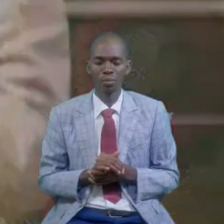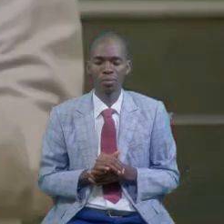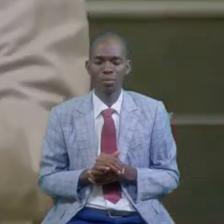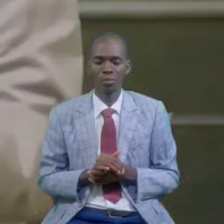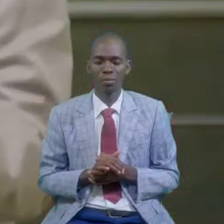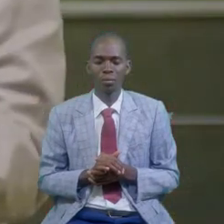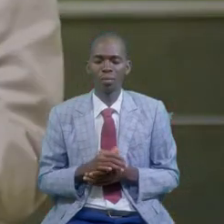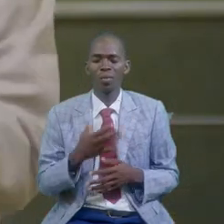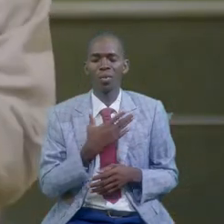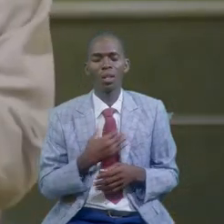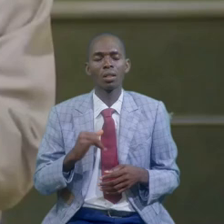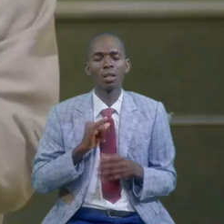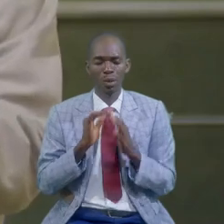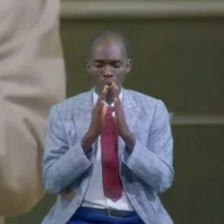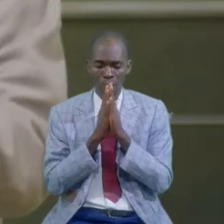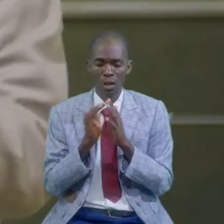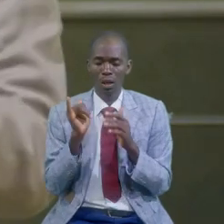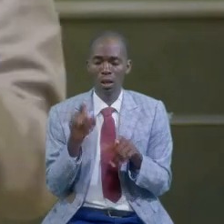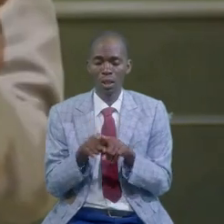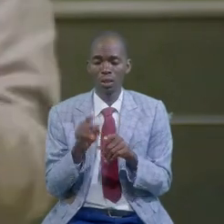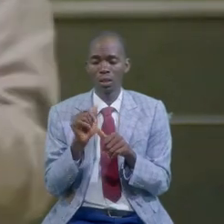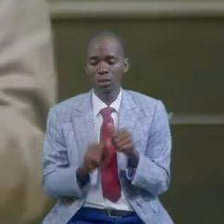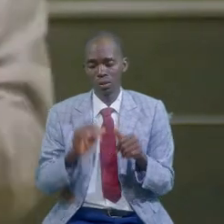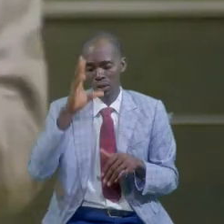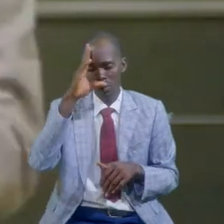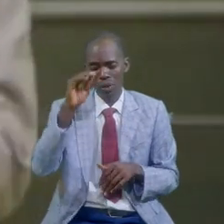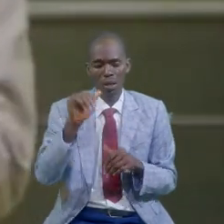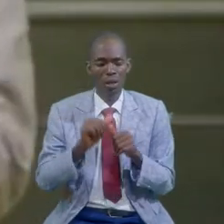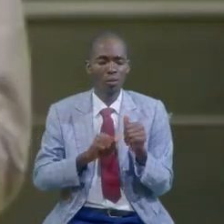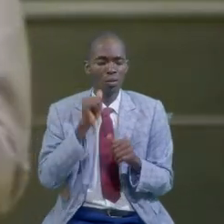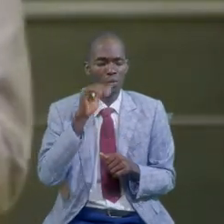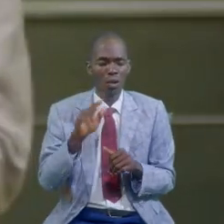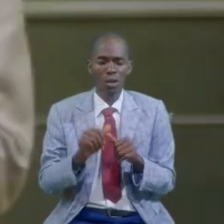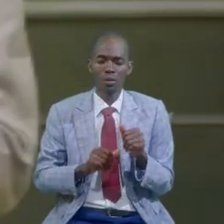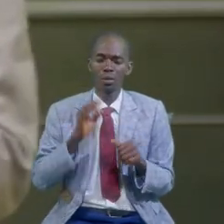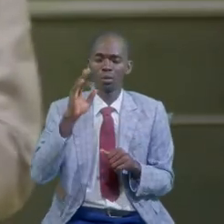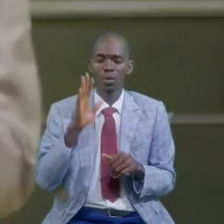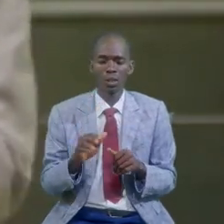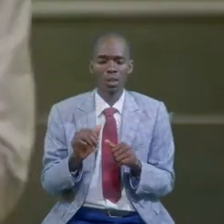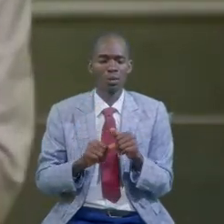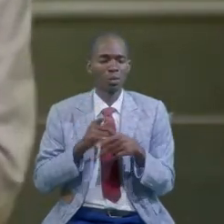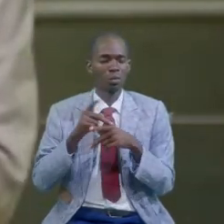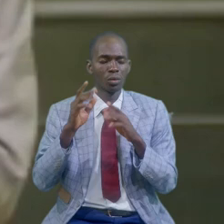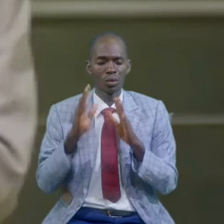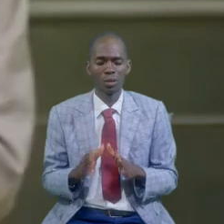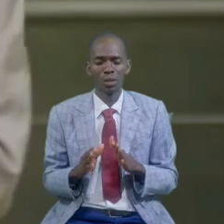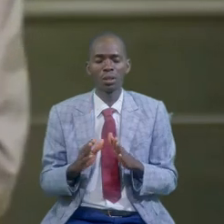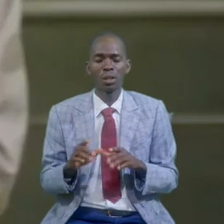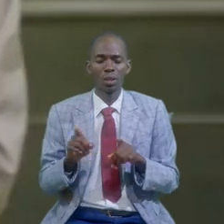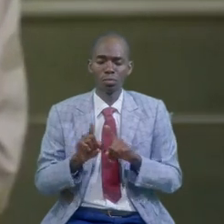And I pray as every man, every woman, every minister, every professional, as they go